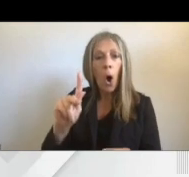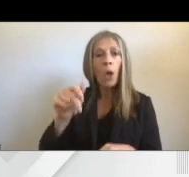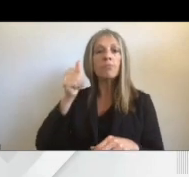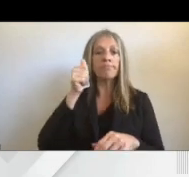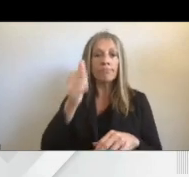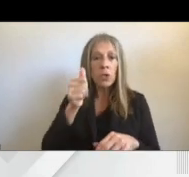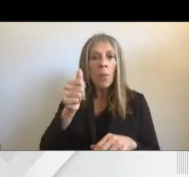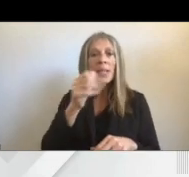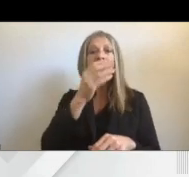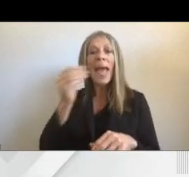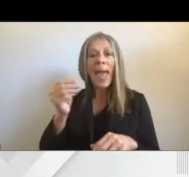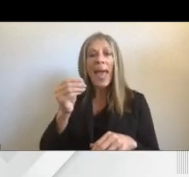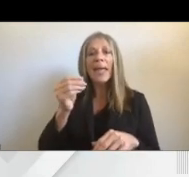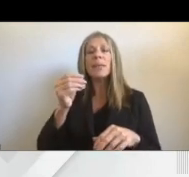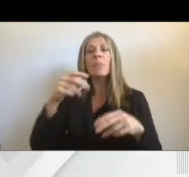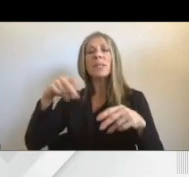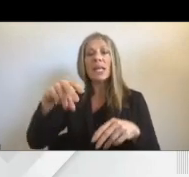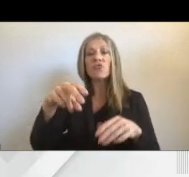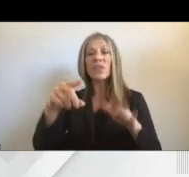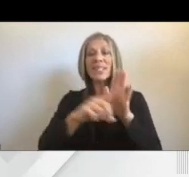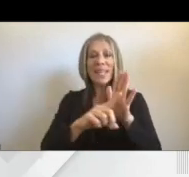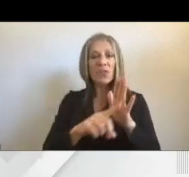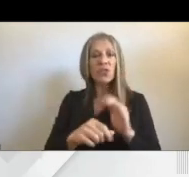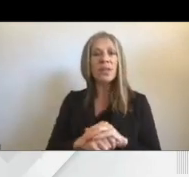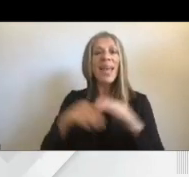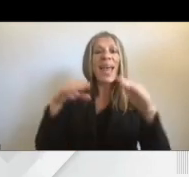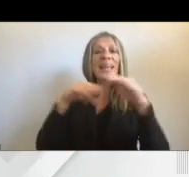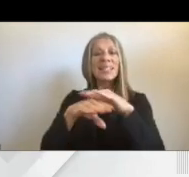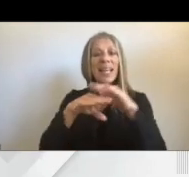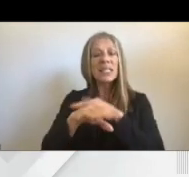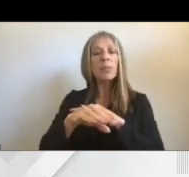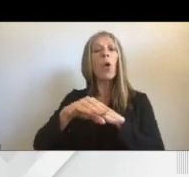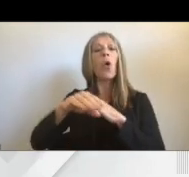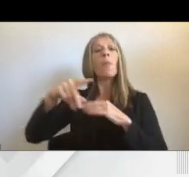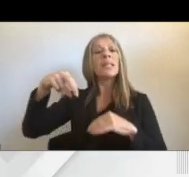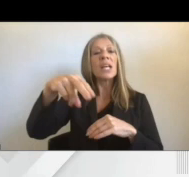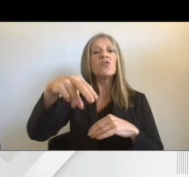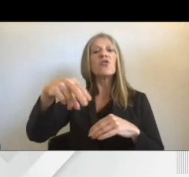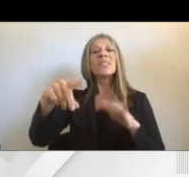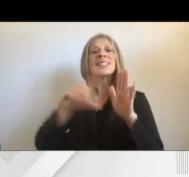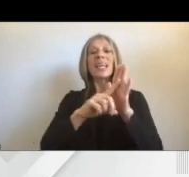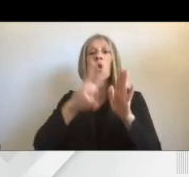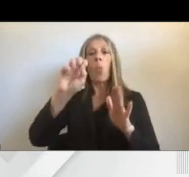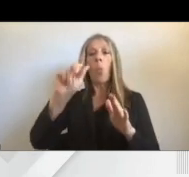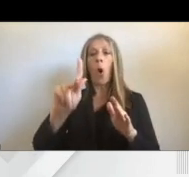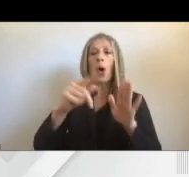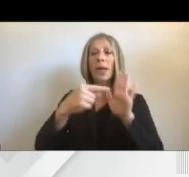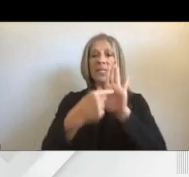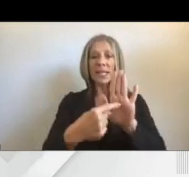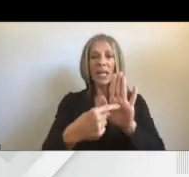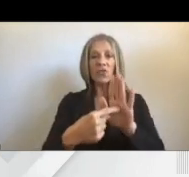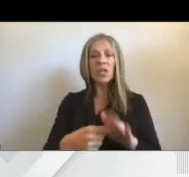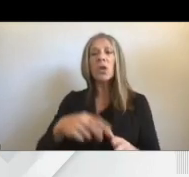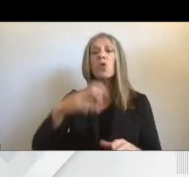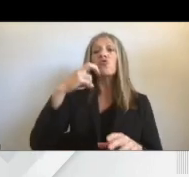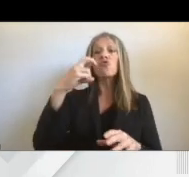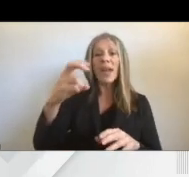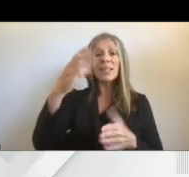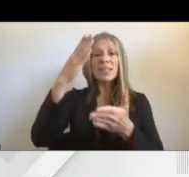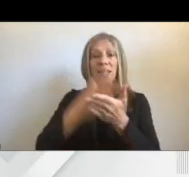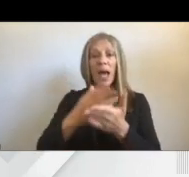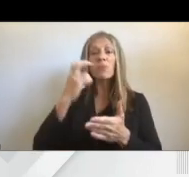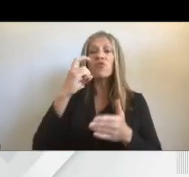passive pedestrian detection, accessible pedestrian signal walk indications, transit stops and transit